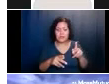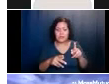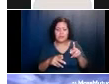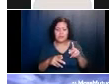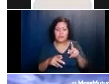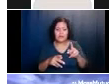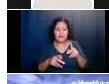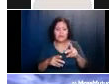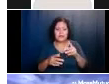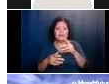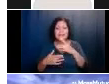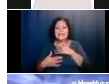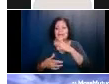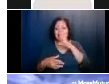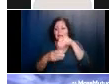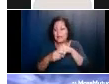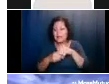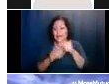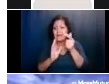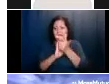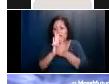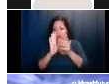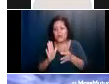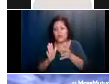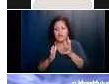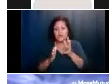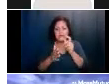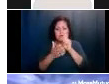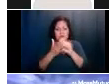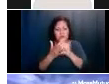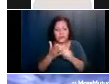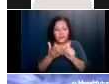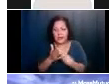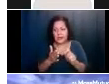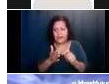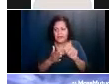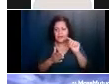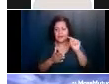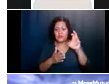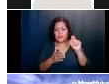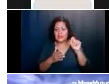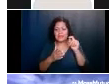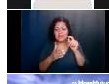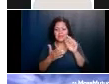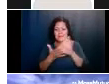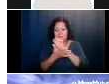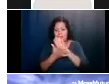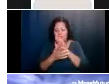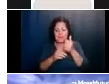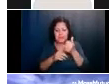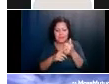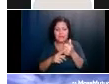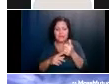enlisting an attorney's help to draw up the trust. The trust typically, or the